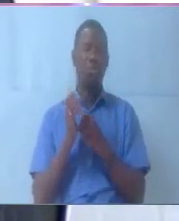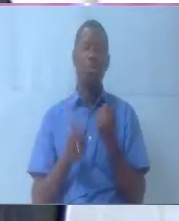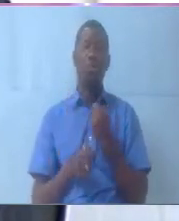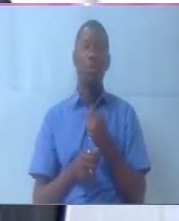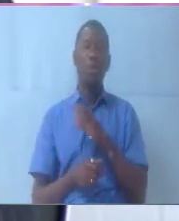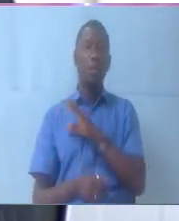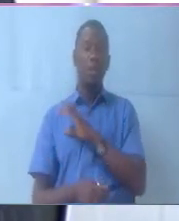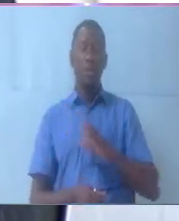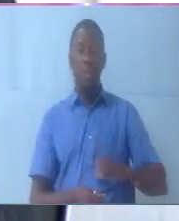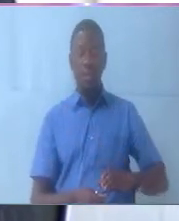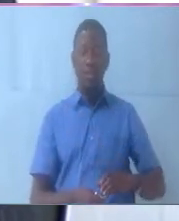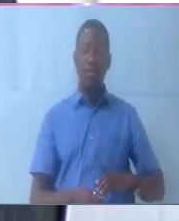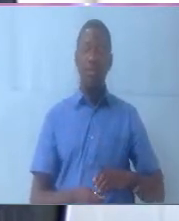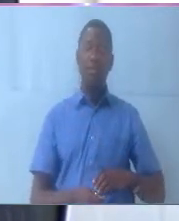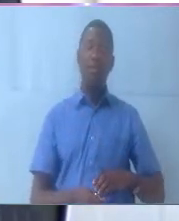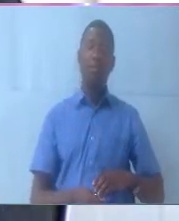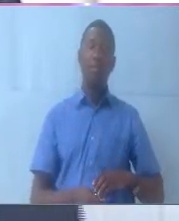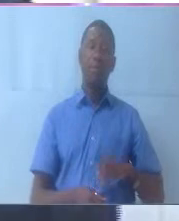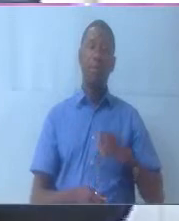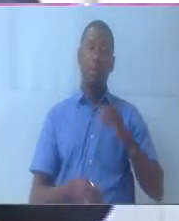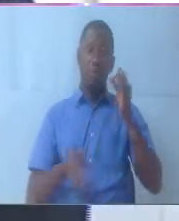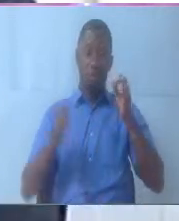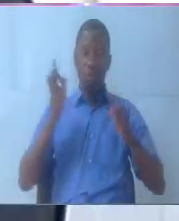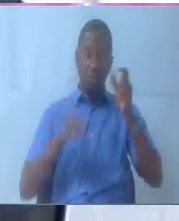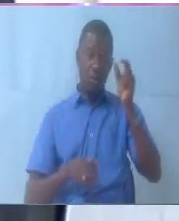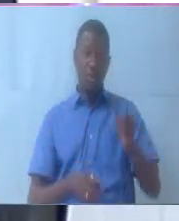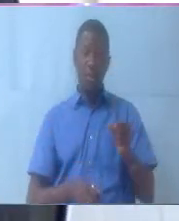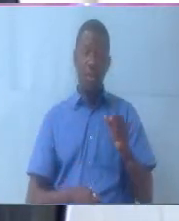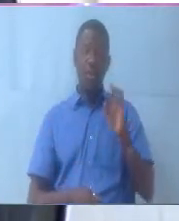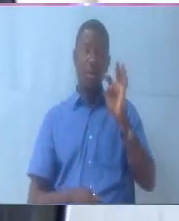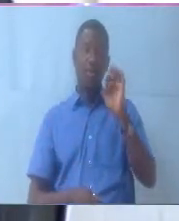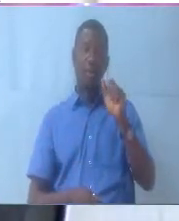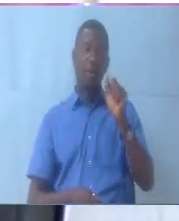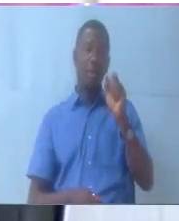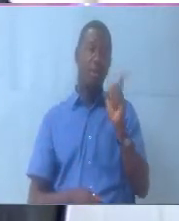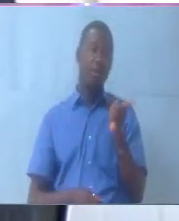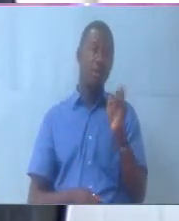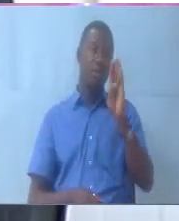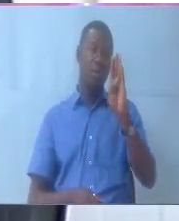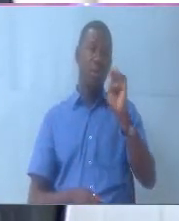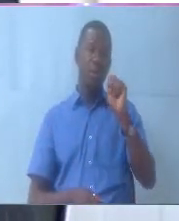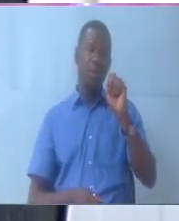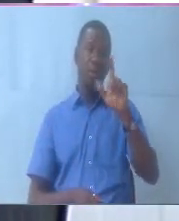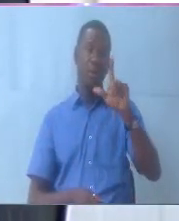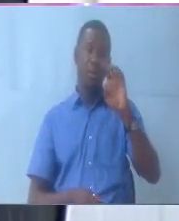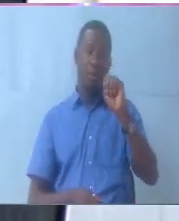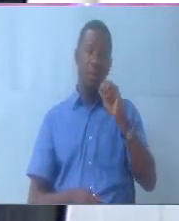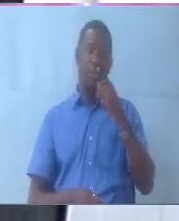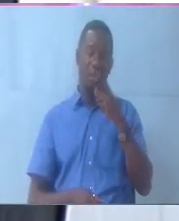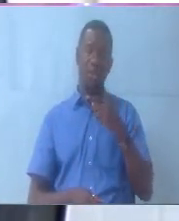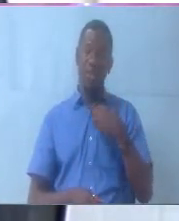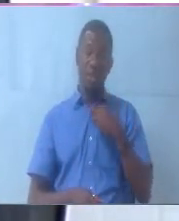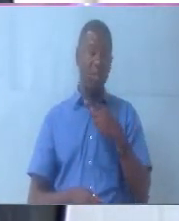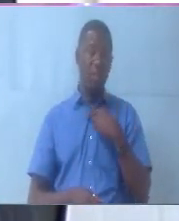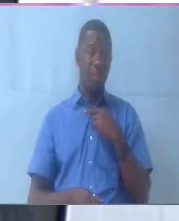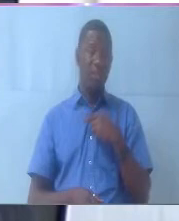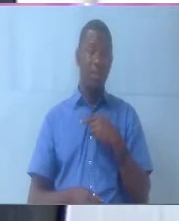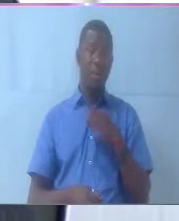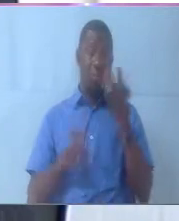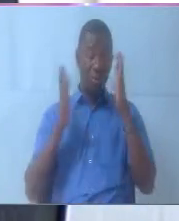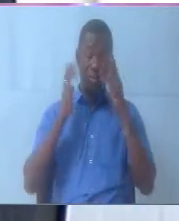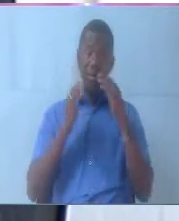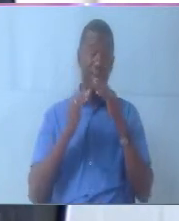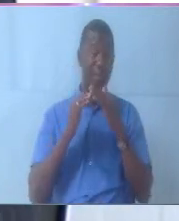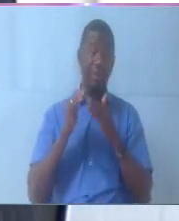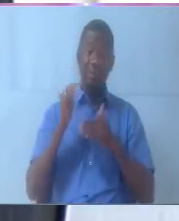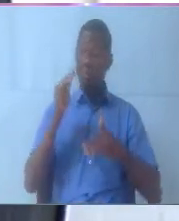nyinta ate kokundin tamandino la nyinkoto. The case is beyond him. Kwenye nkuota mbita telale. So my wife decided to come and meet me and say, well, this is